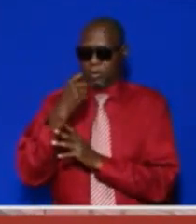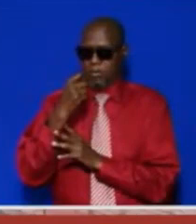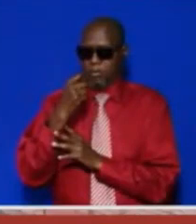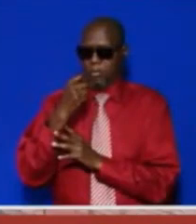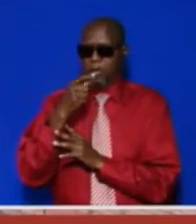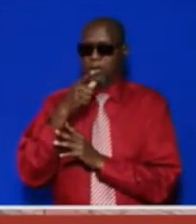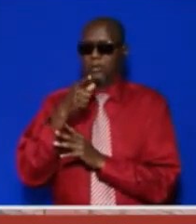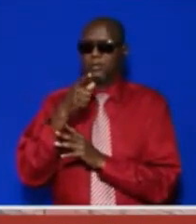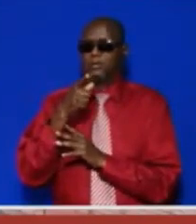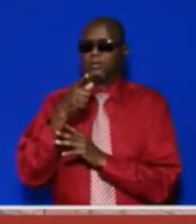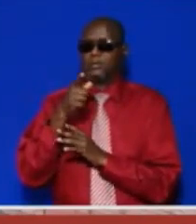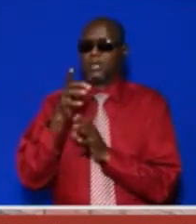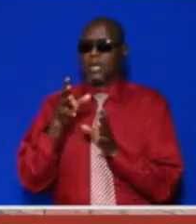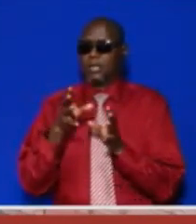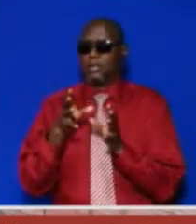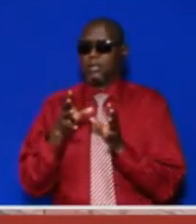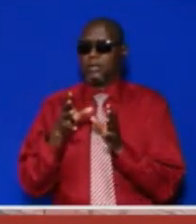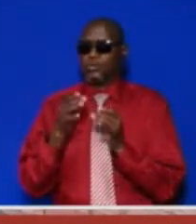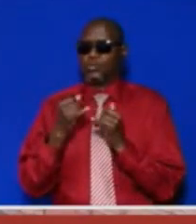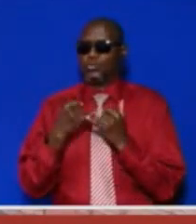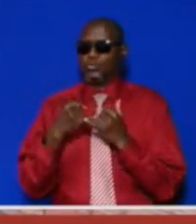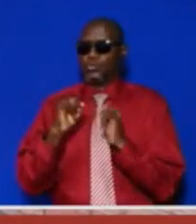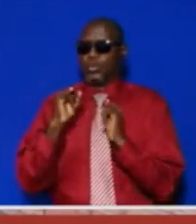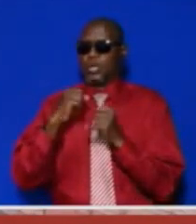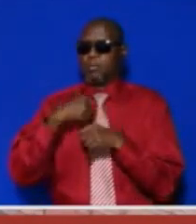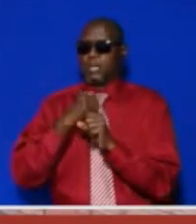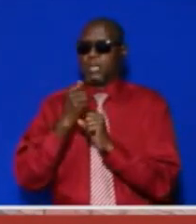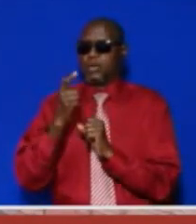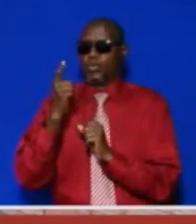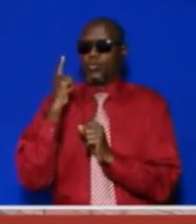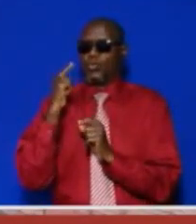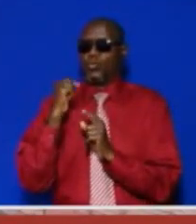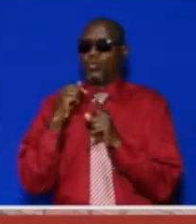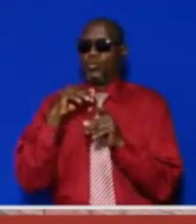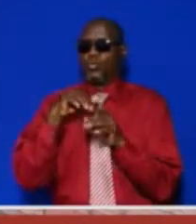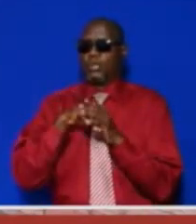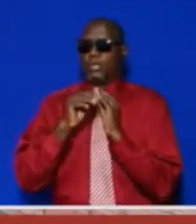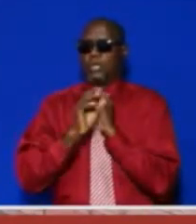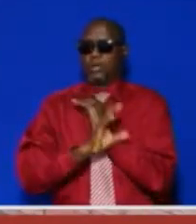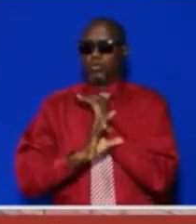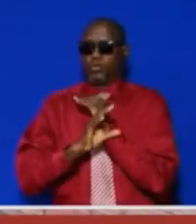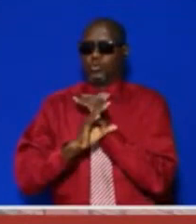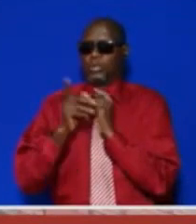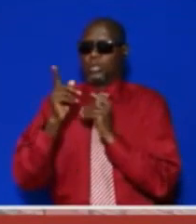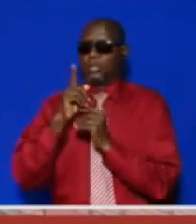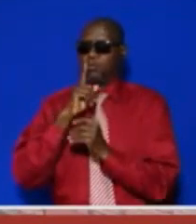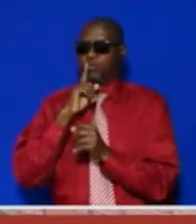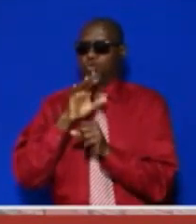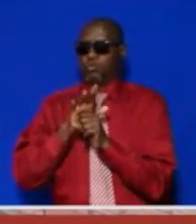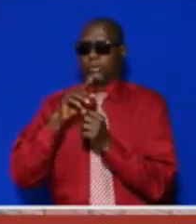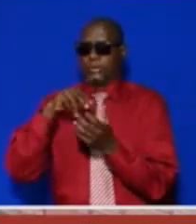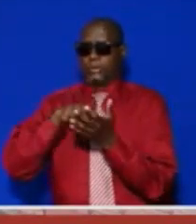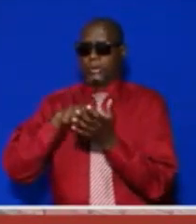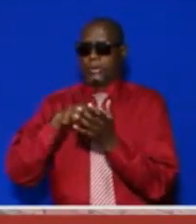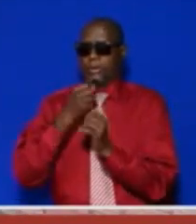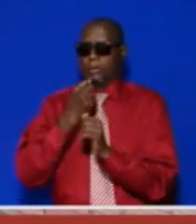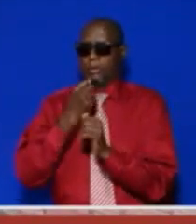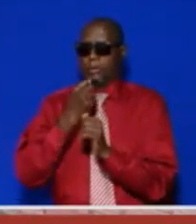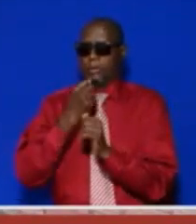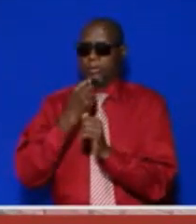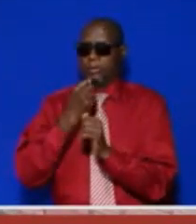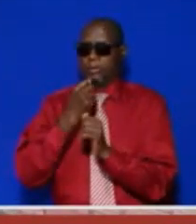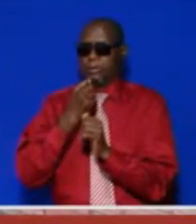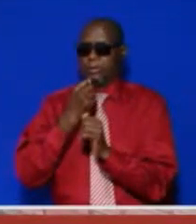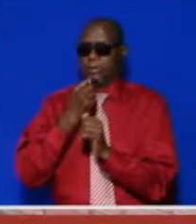to legalize LGBTQ activities in the country and vowed to stand for family values. They have asked Parliament to fast-track